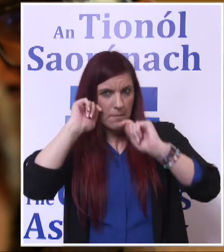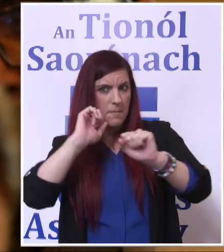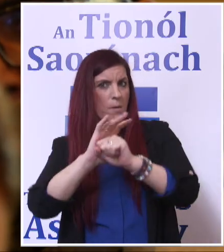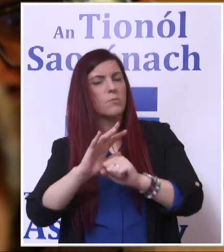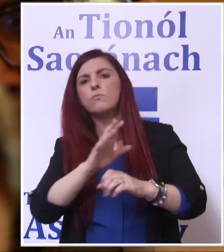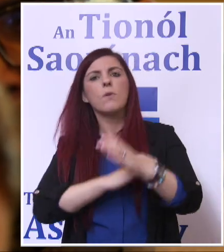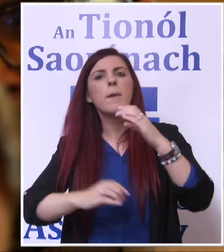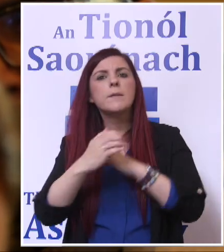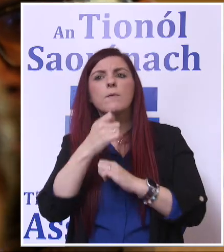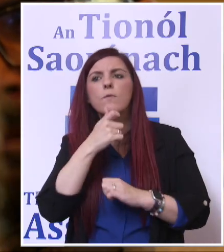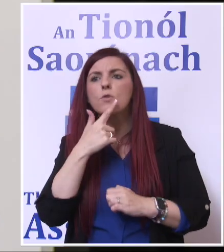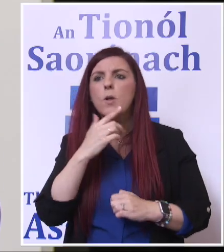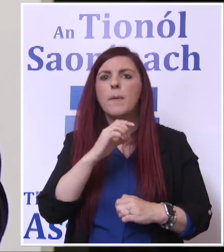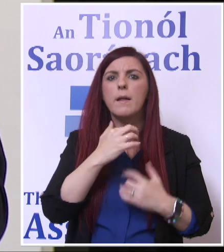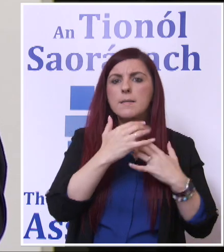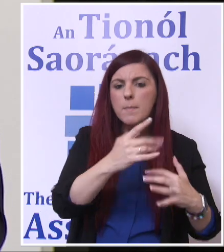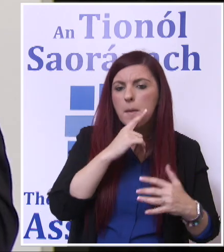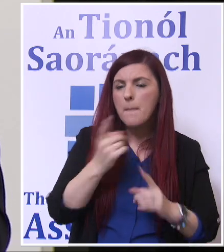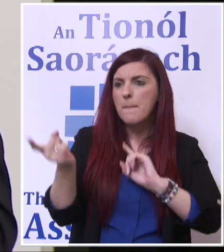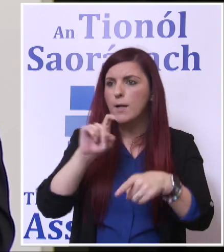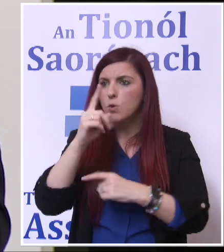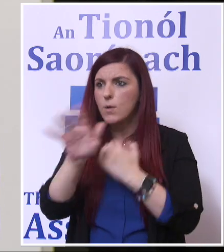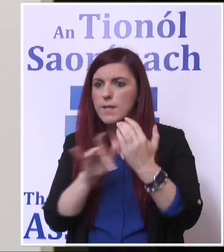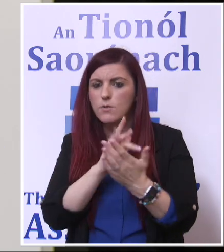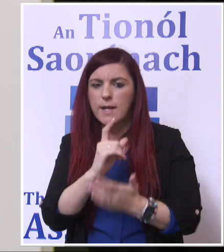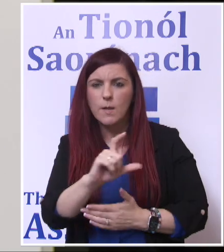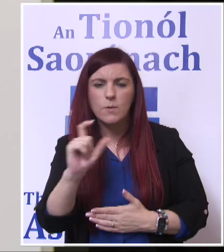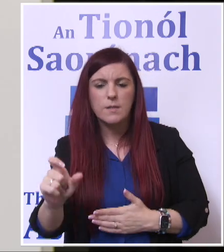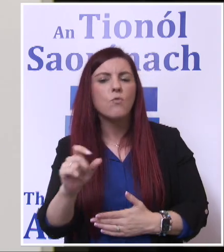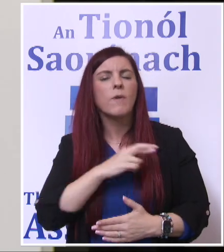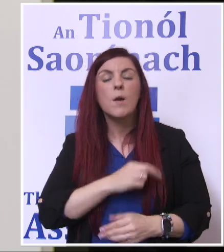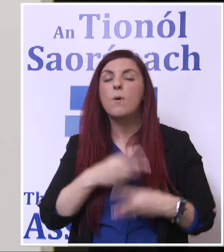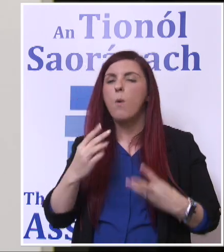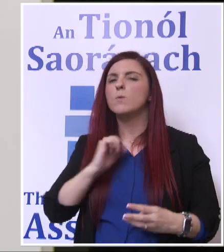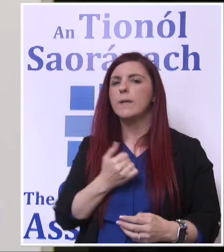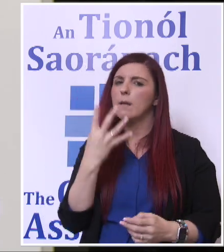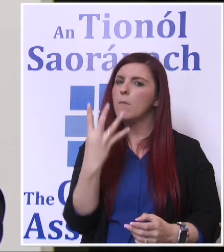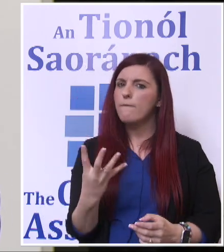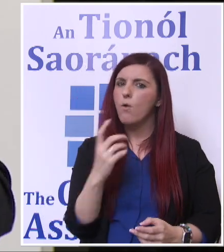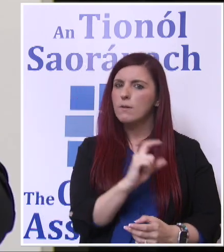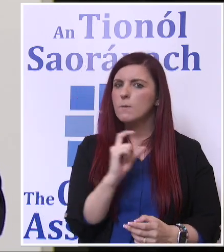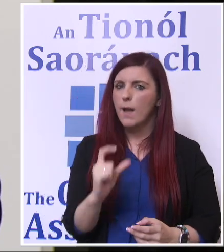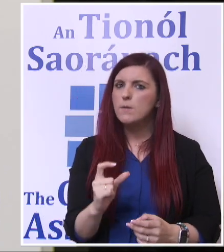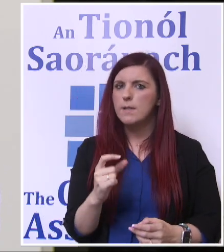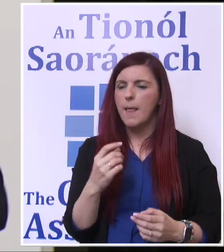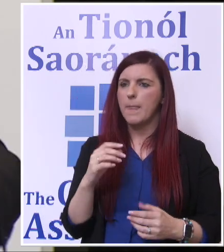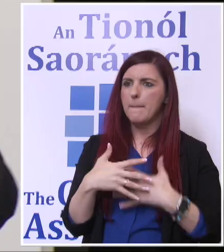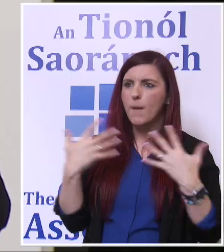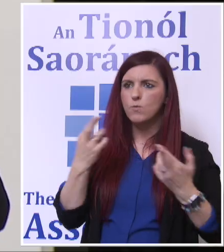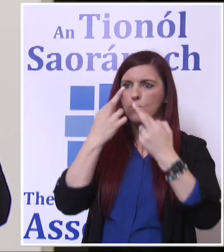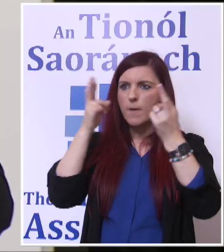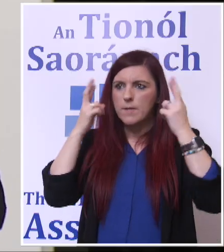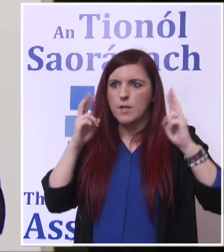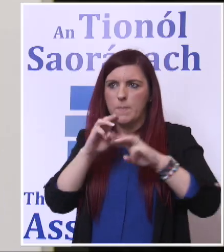Dublin Assembly, going back to one centralised council? I mean, realistically, if we want to keep the number of councillors and the amount of representation that